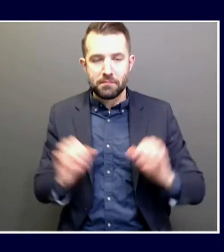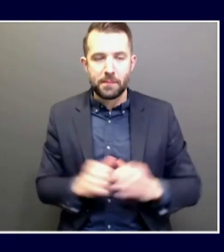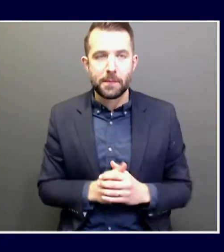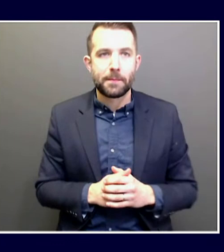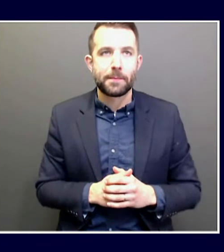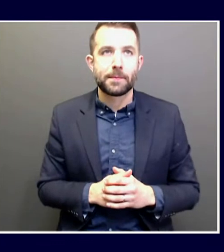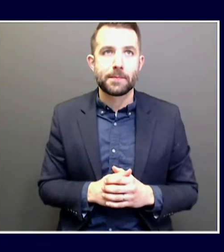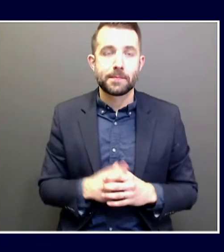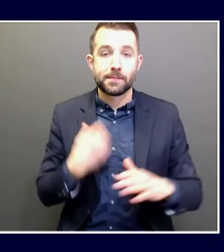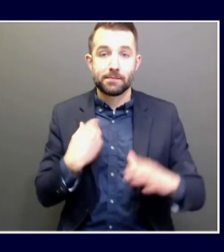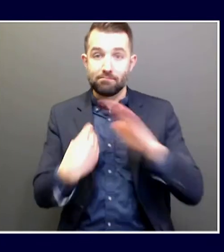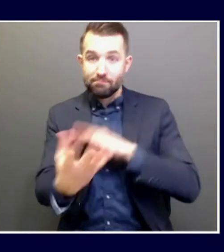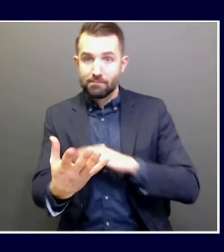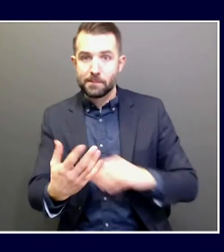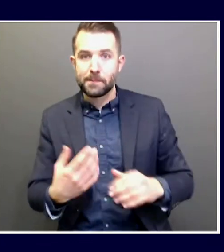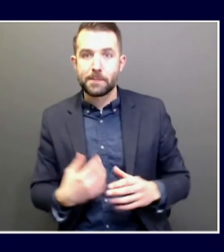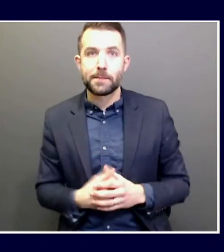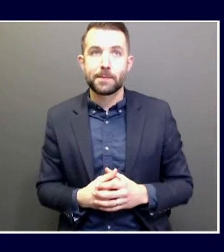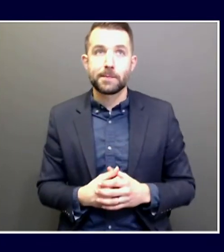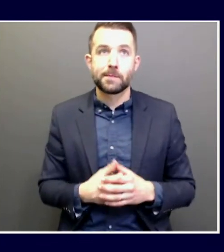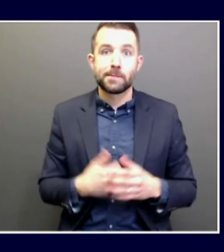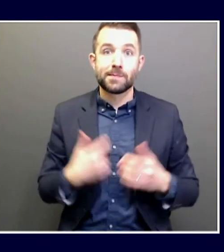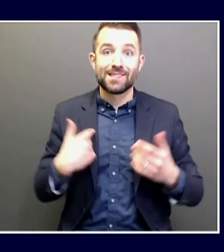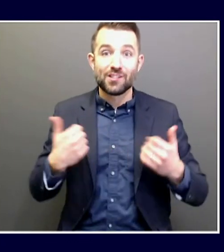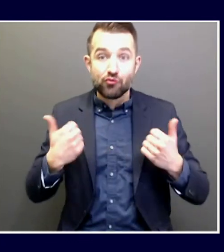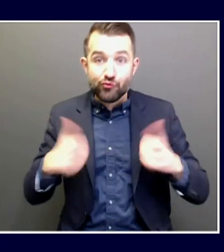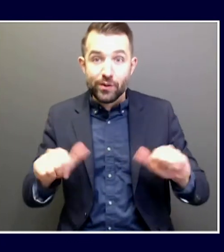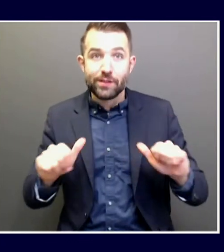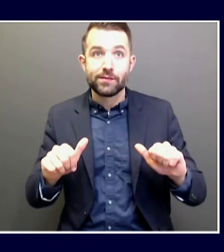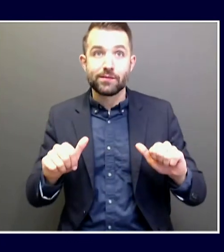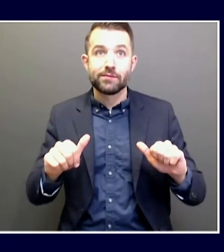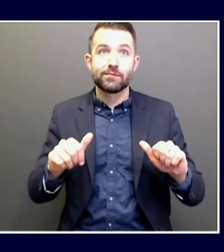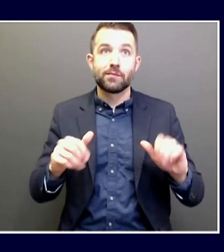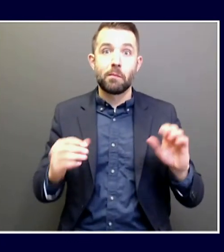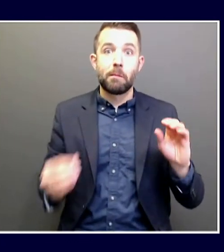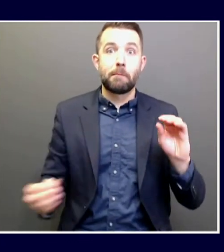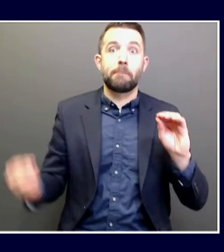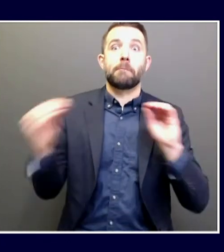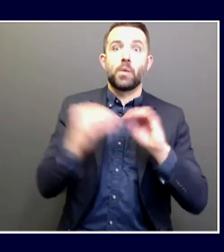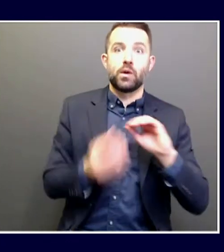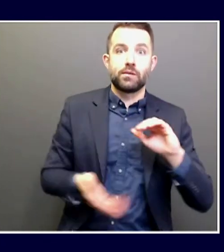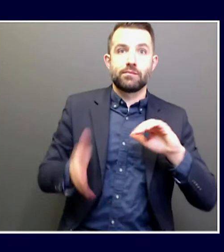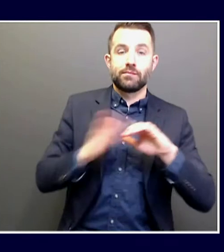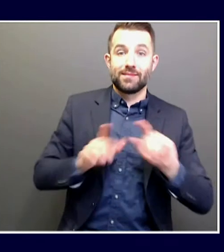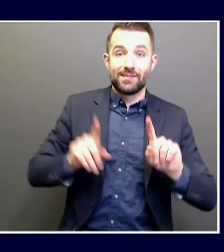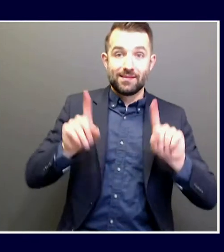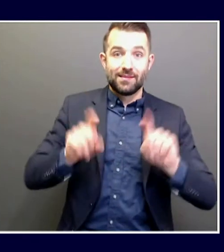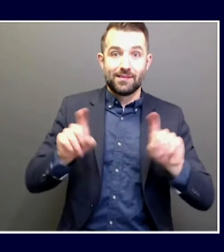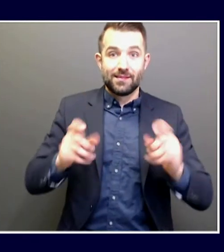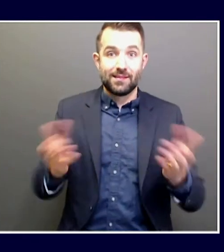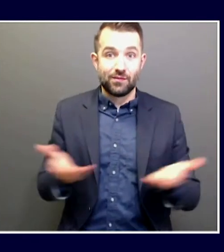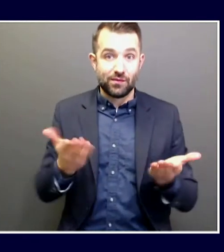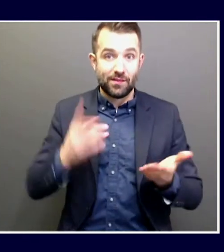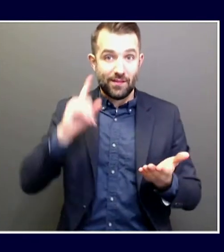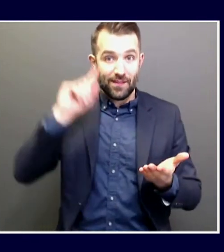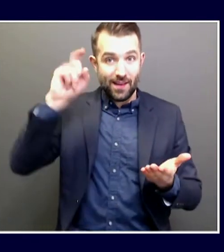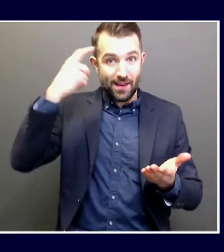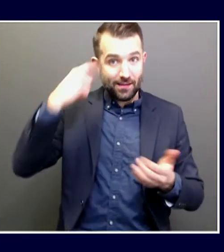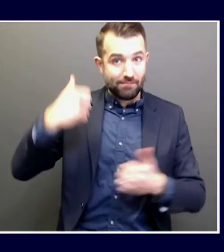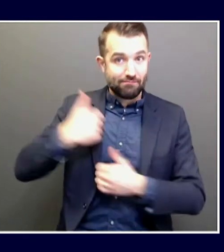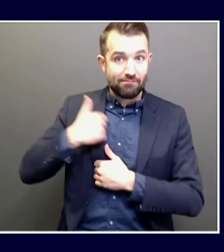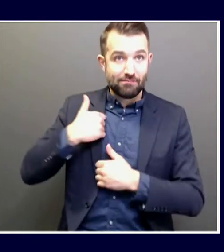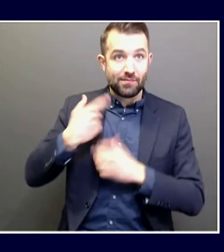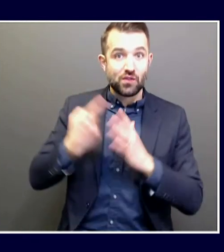working to expand testing. On Monday, we went live with testing up here in Augusta at the Armory. Sites in